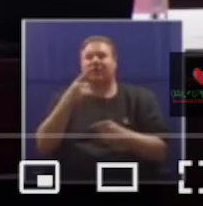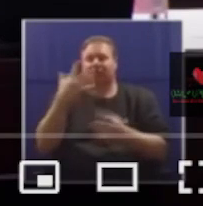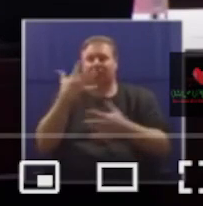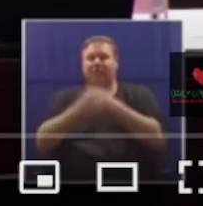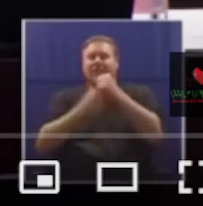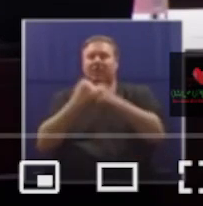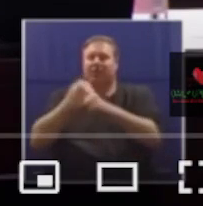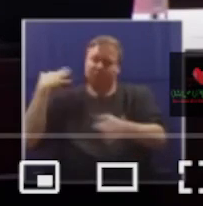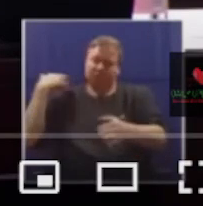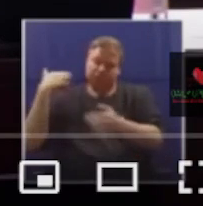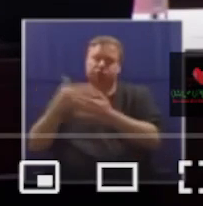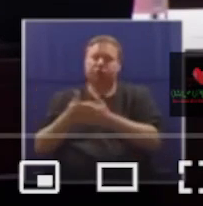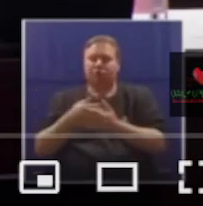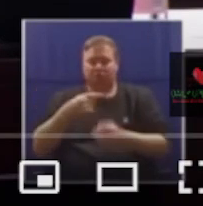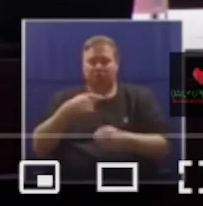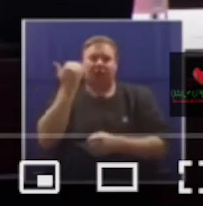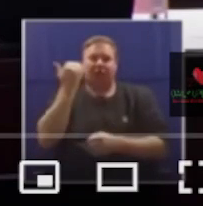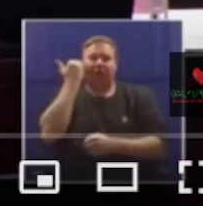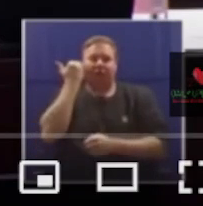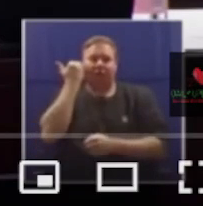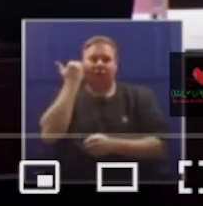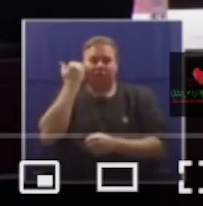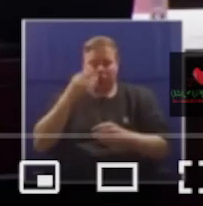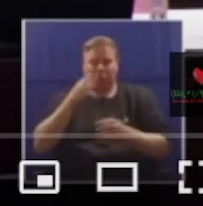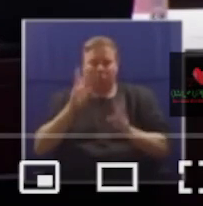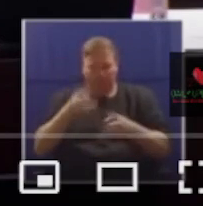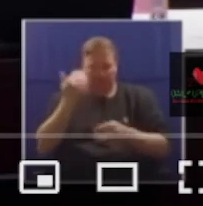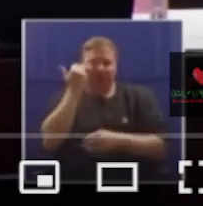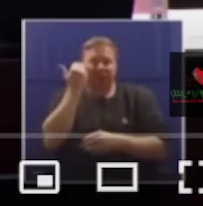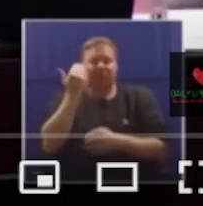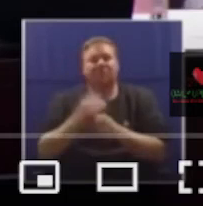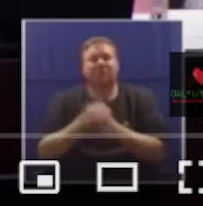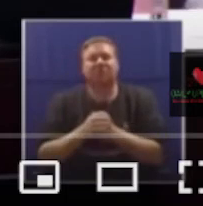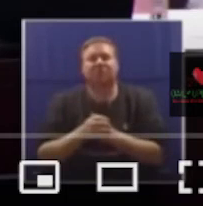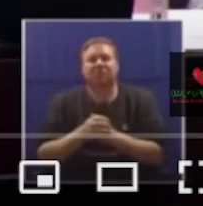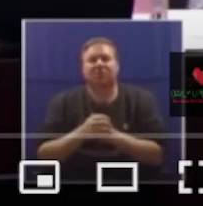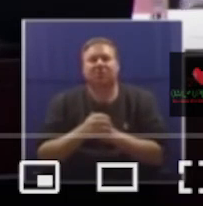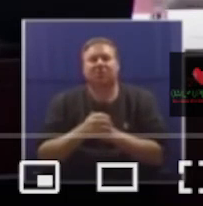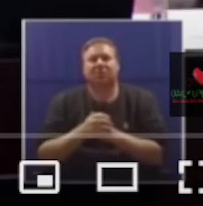Oh, I'm sorry, guys. We are a government in waiting. We're government now.